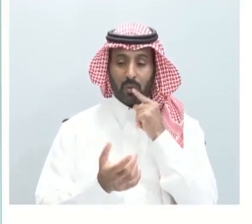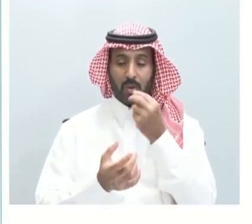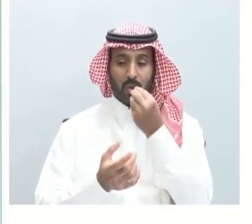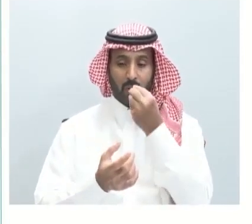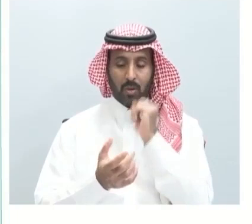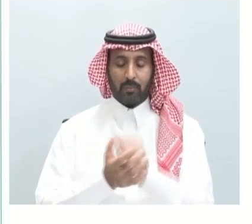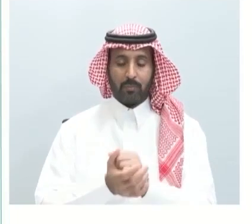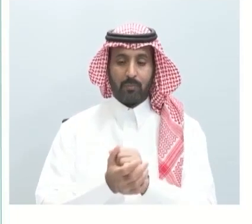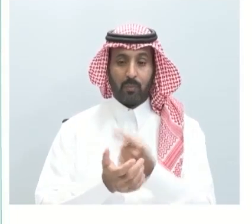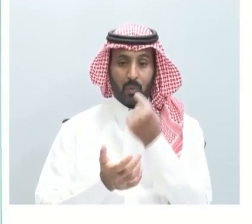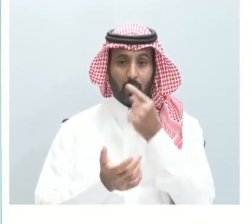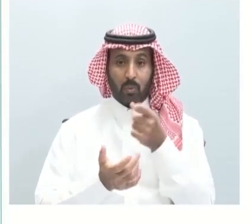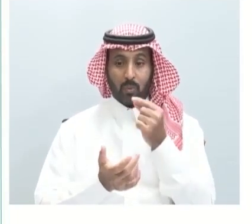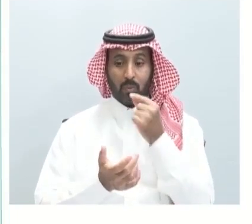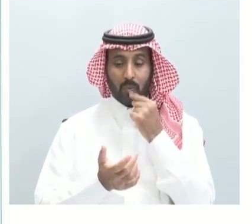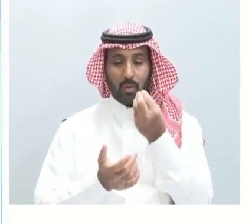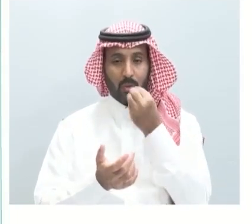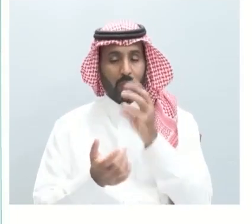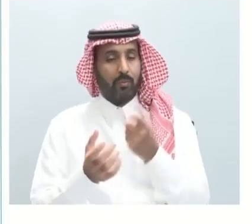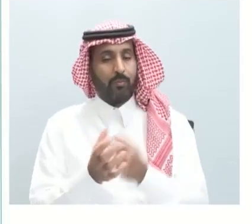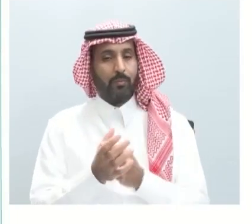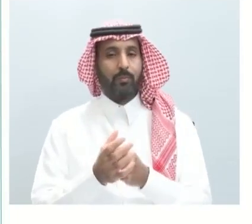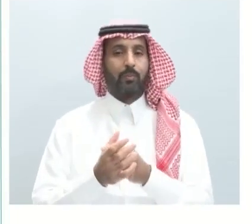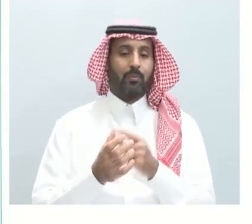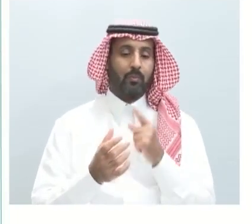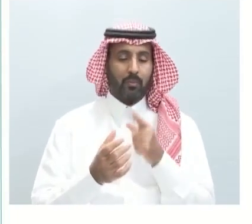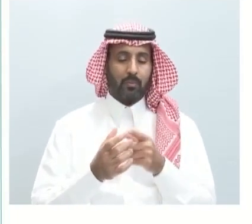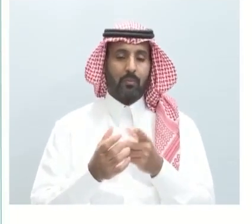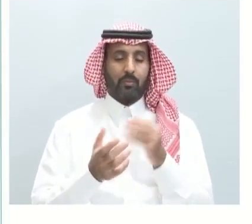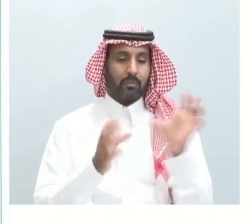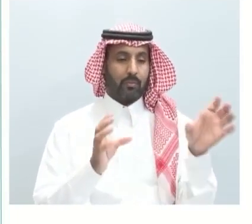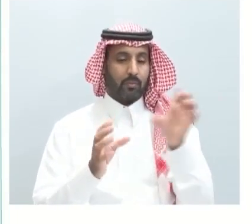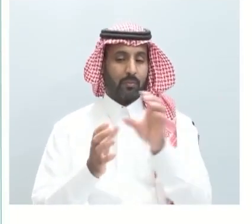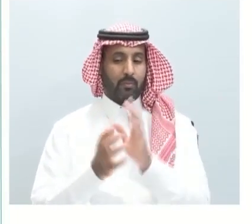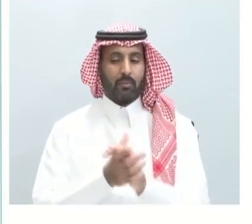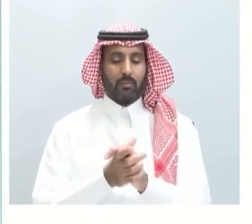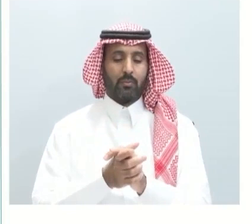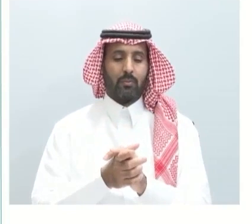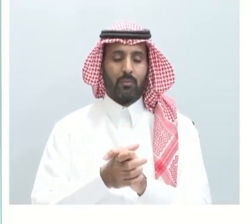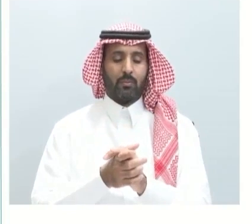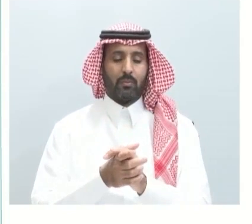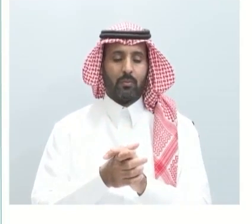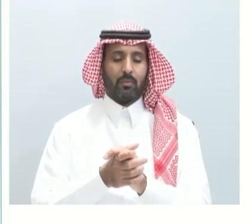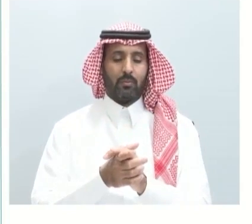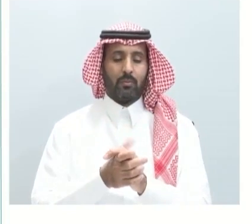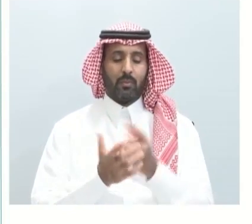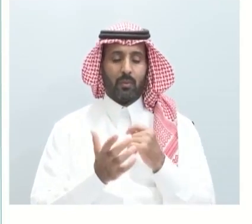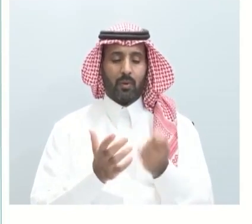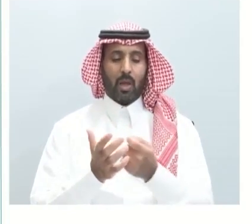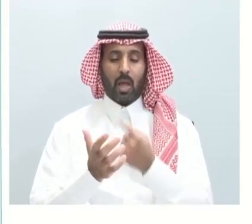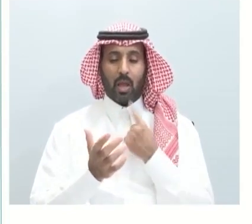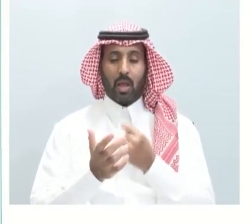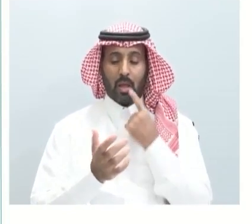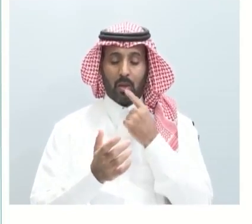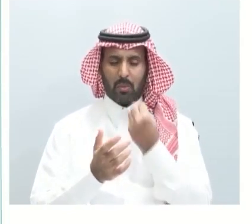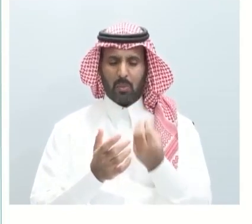So describe your favorite food using more than one adjective and remember the order. For example, I have written, I